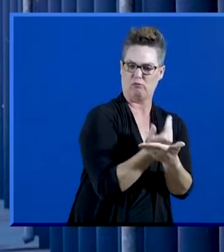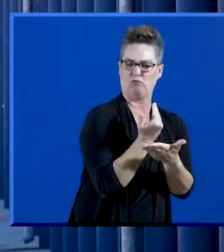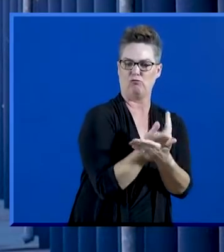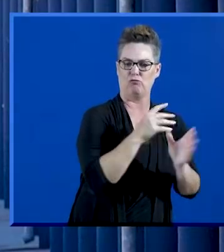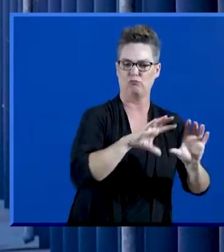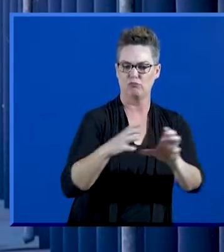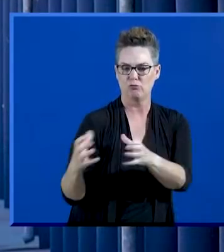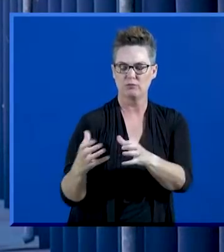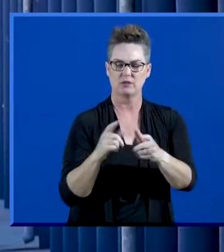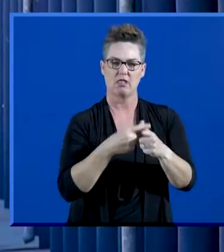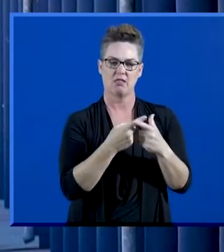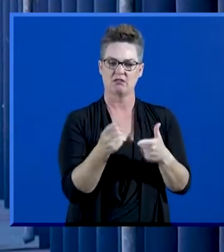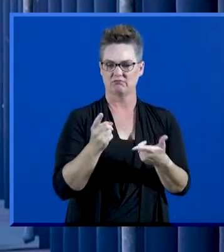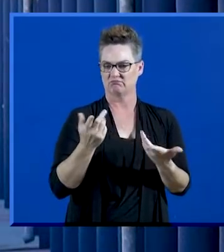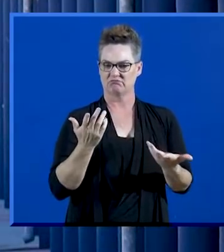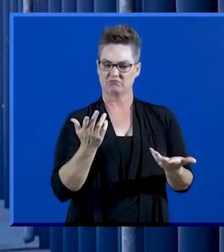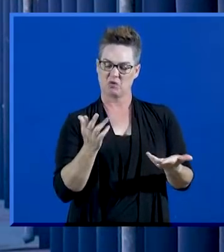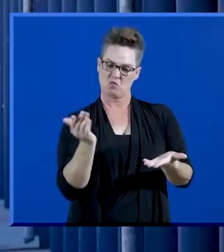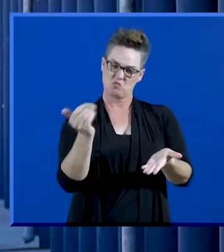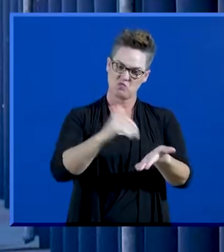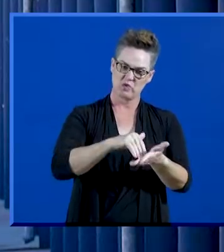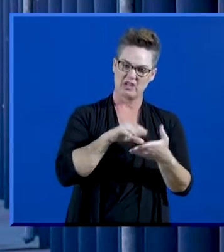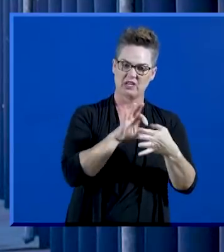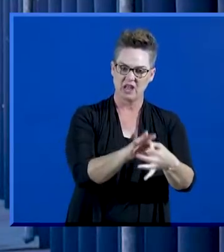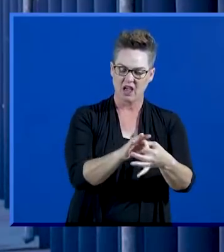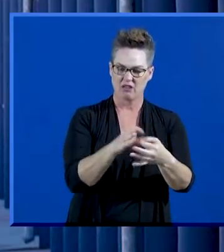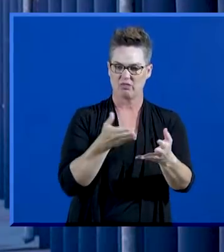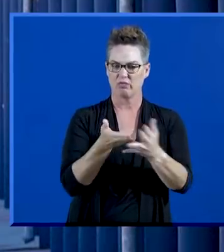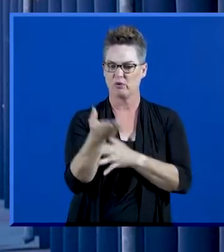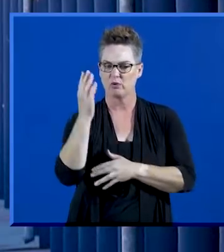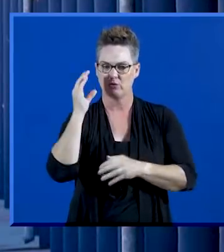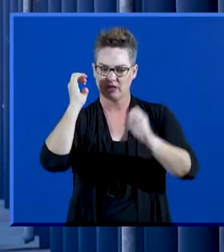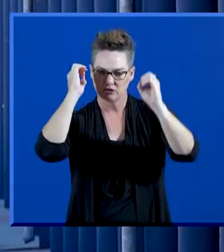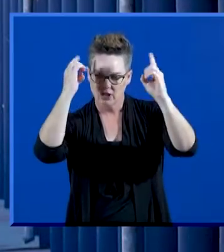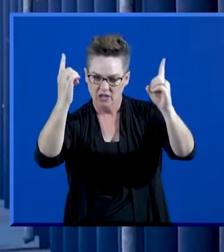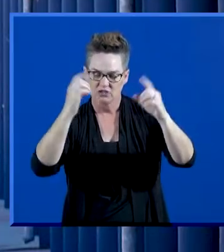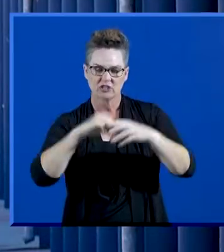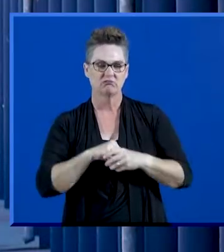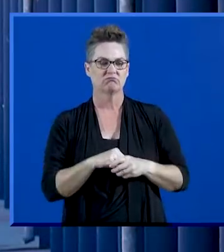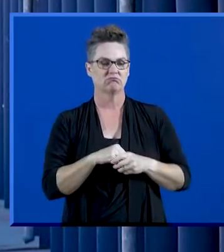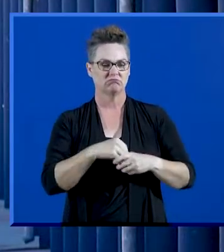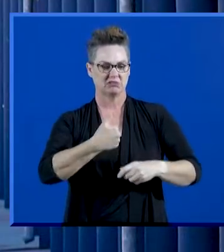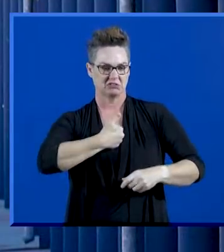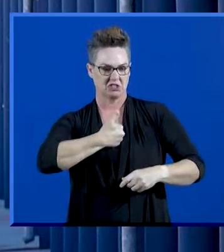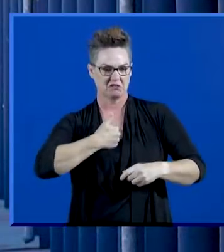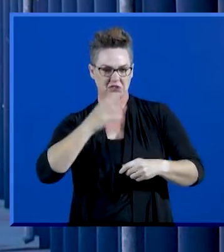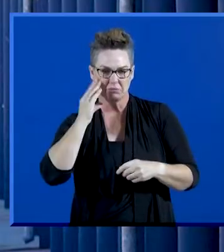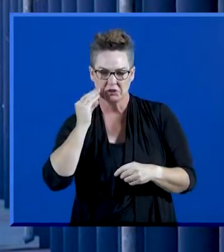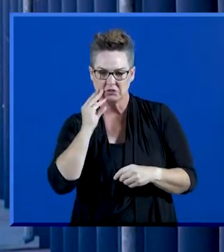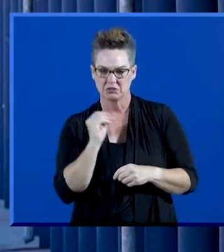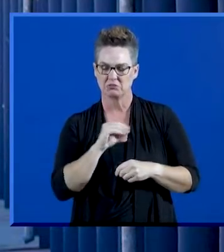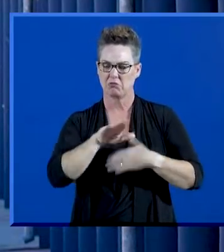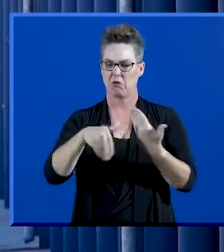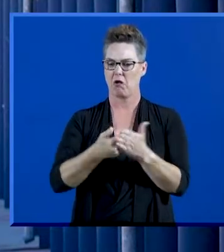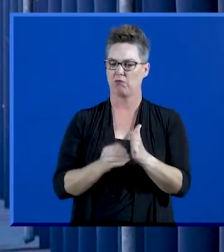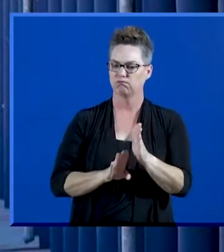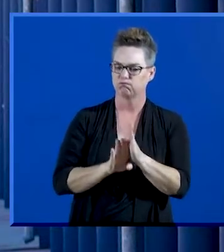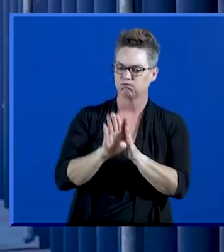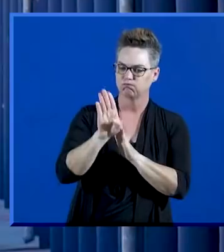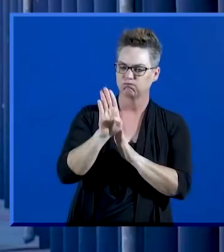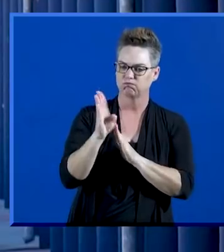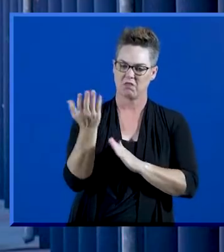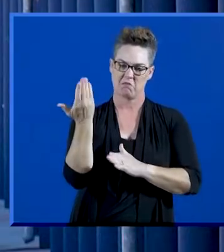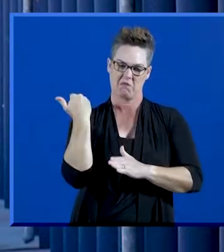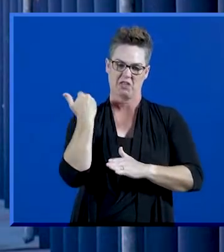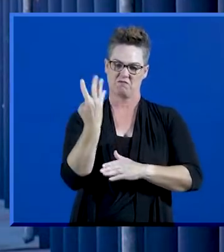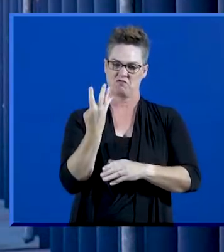closest friends due to high school selection, and it wasn't until recently that I reconnected with some. Through education and personal experiences, we